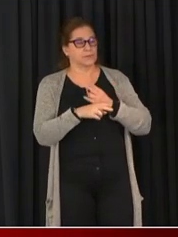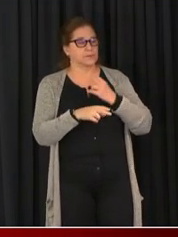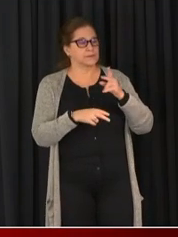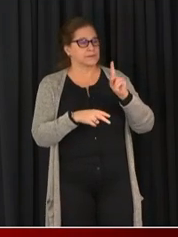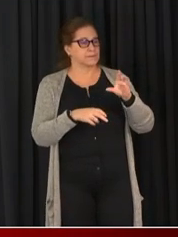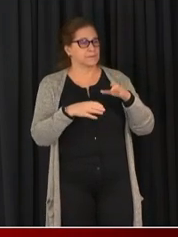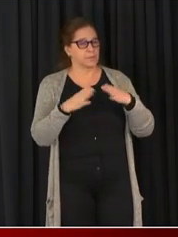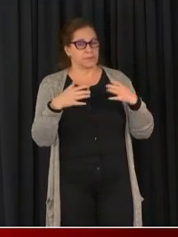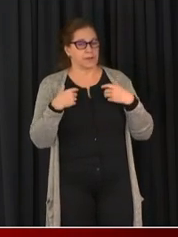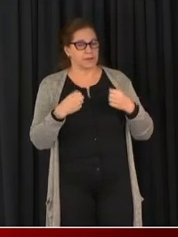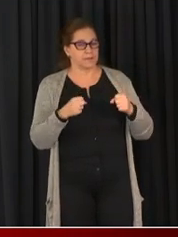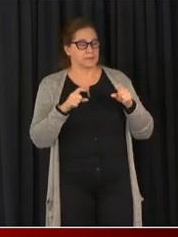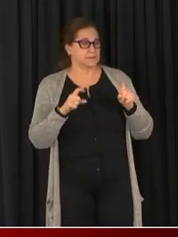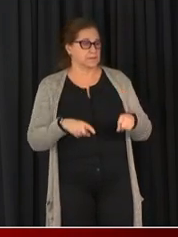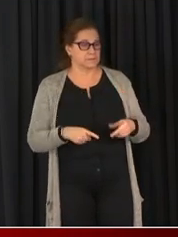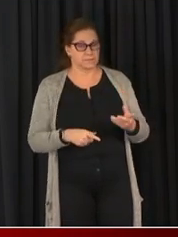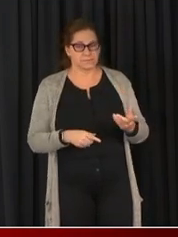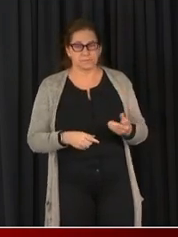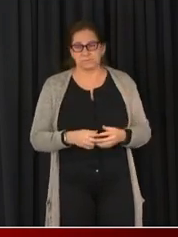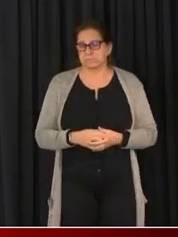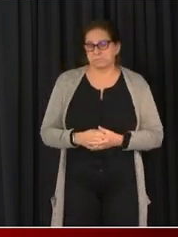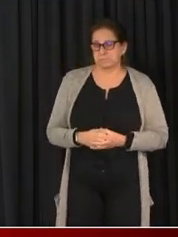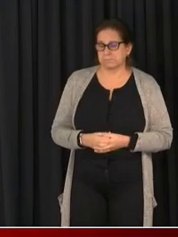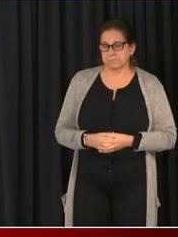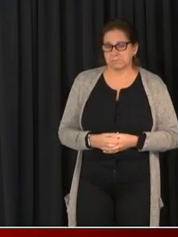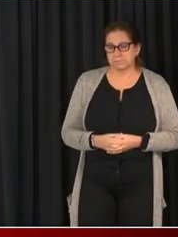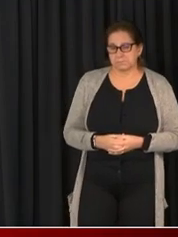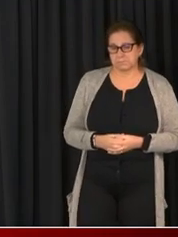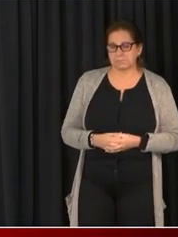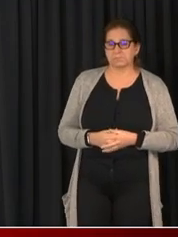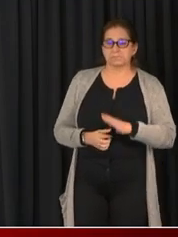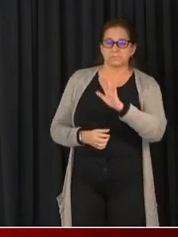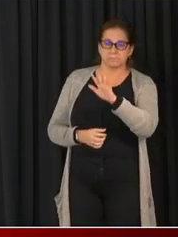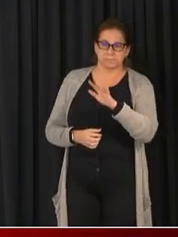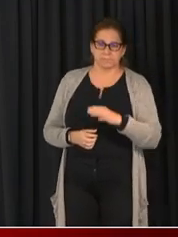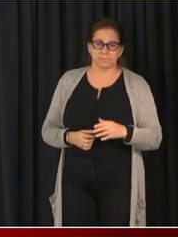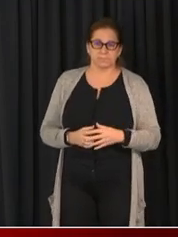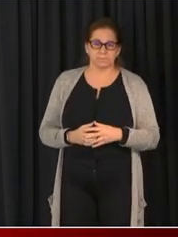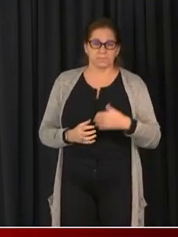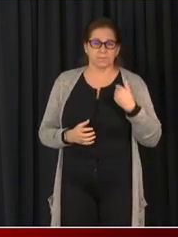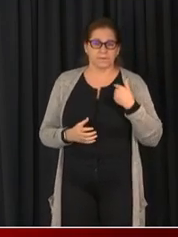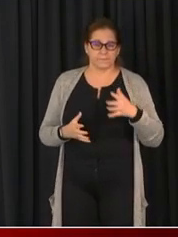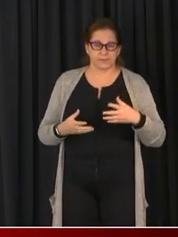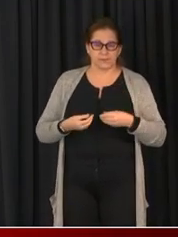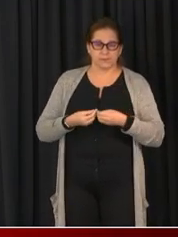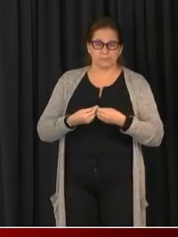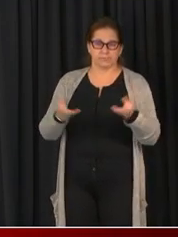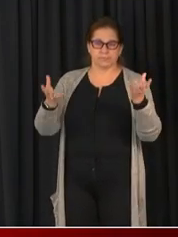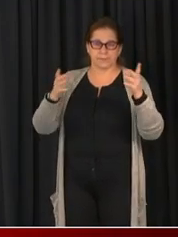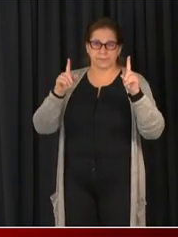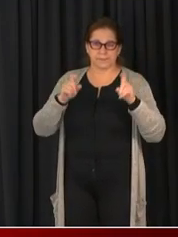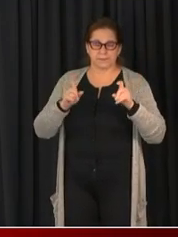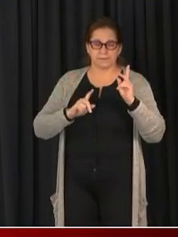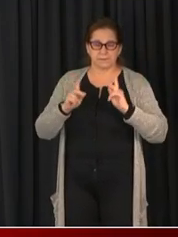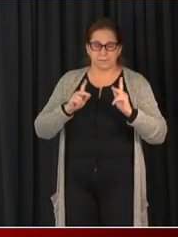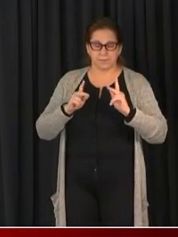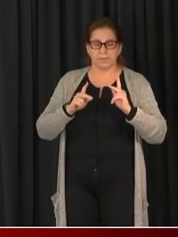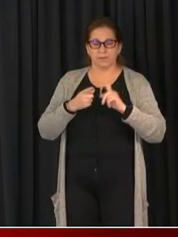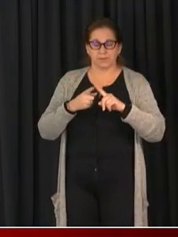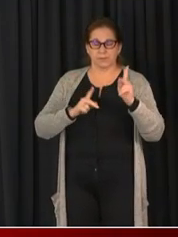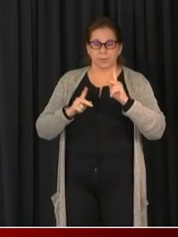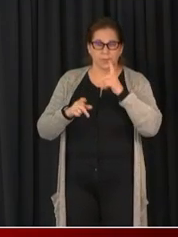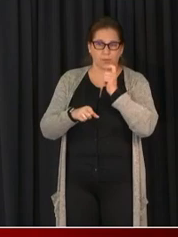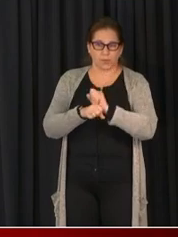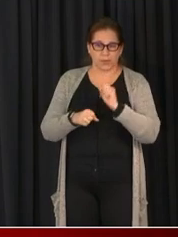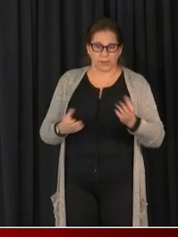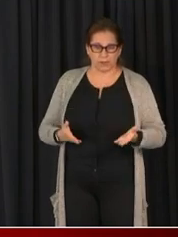We're going to provide tests for them? We, as you know, already provide tests to people who work here and visit here